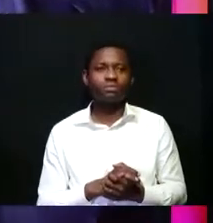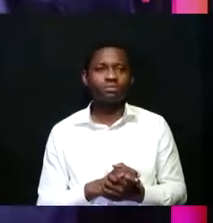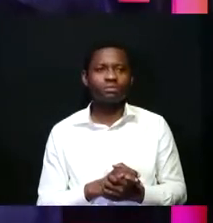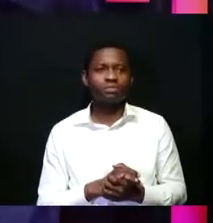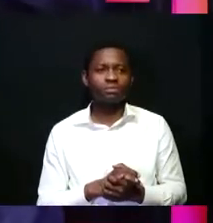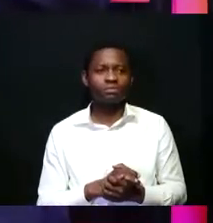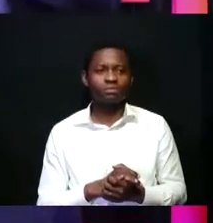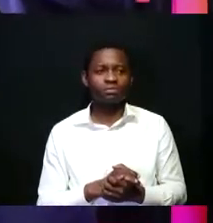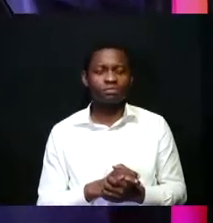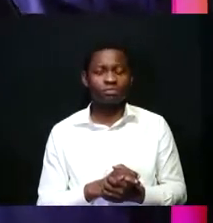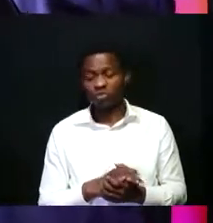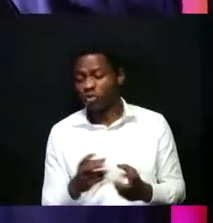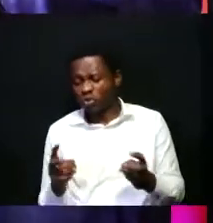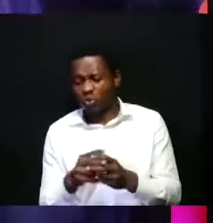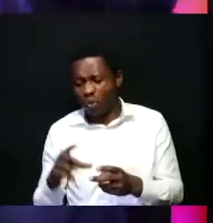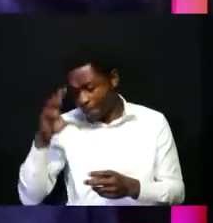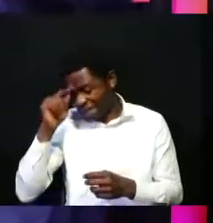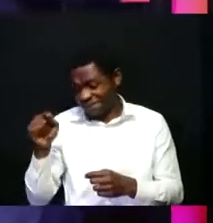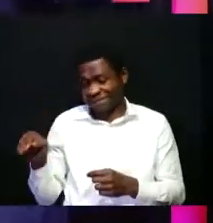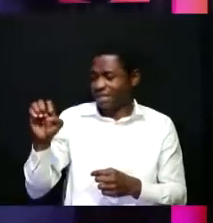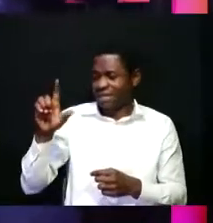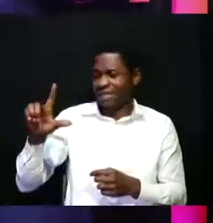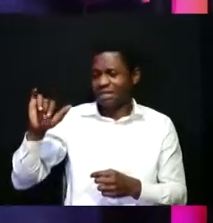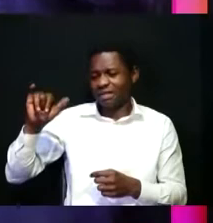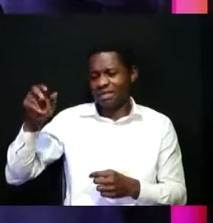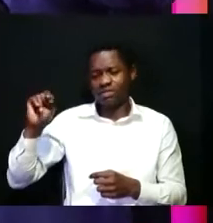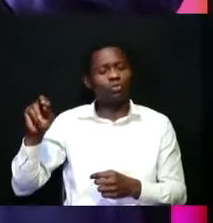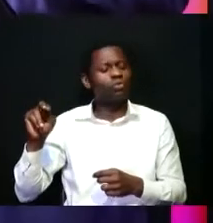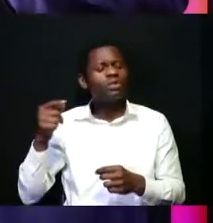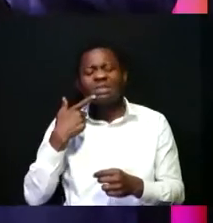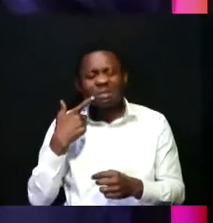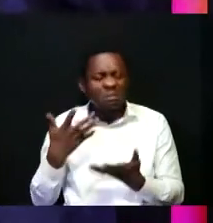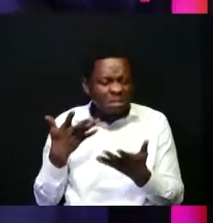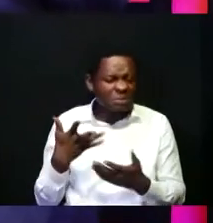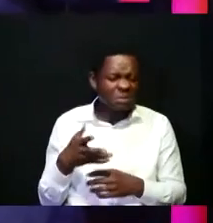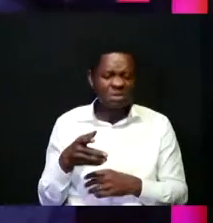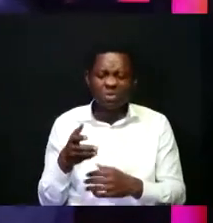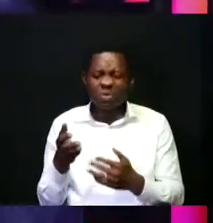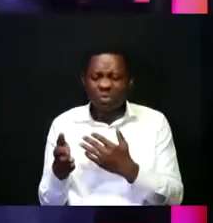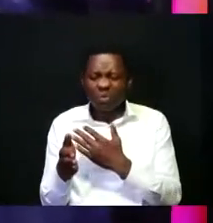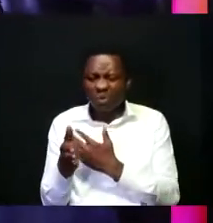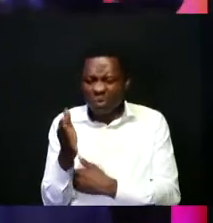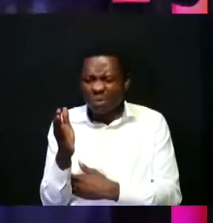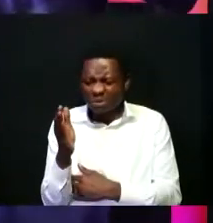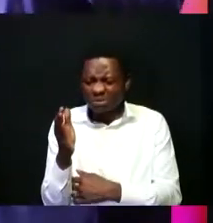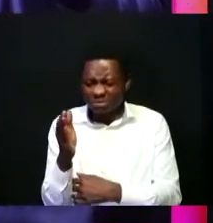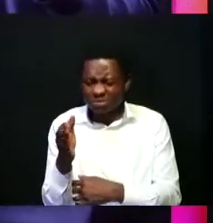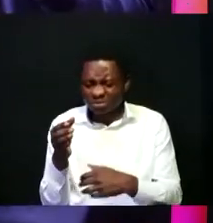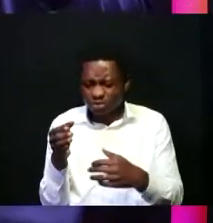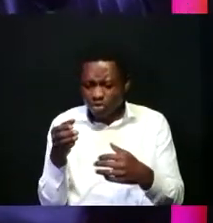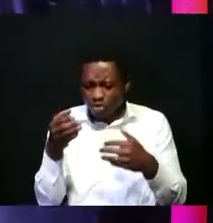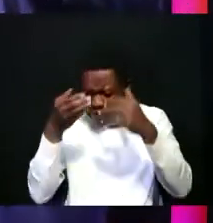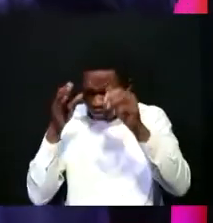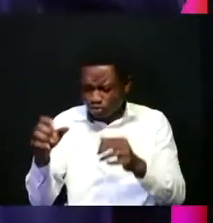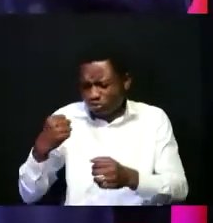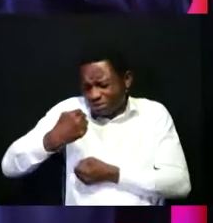So he is saying that maybe the situation that you are in, God has brought you into this situation just to speak to you away.